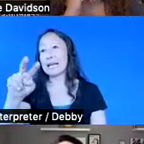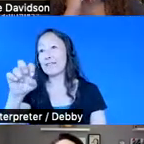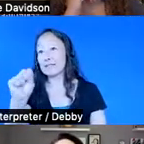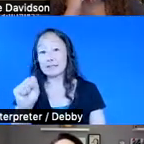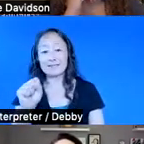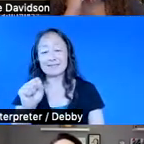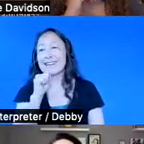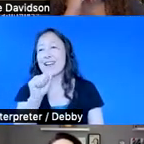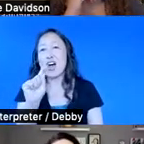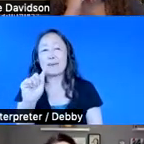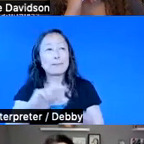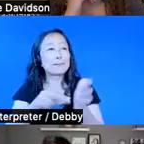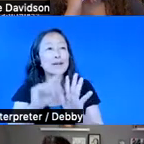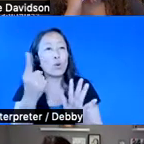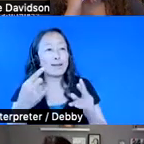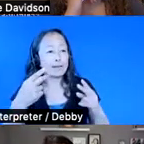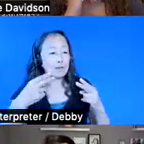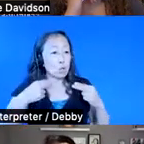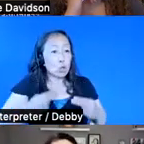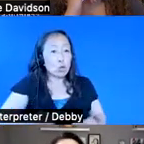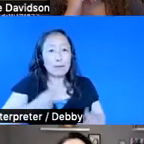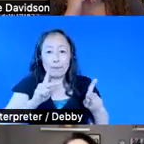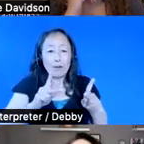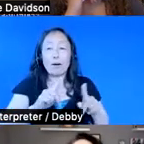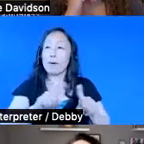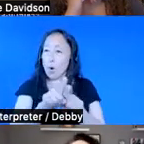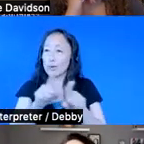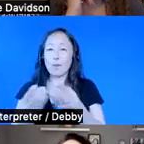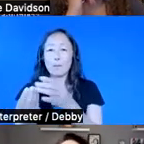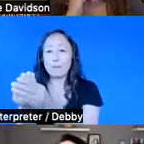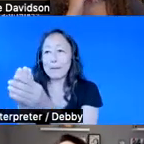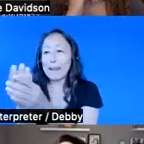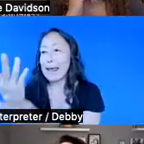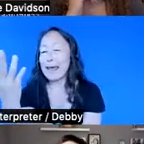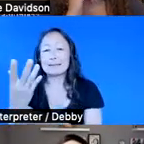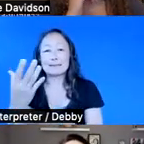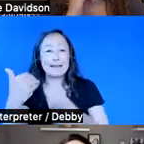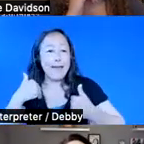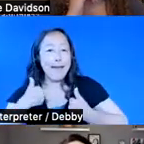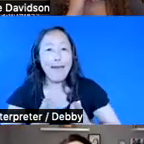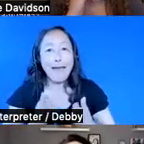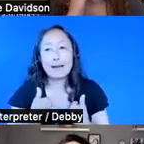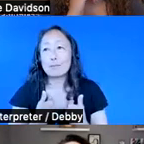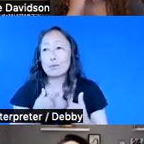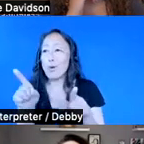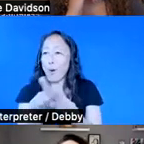at relatives in regards to plants and to our animal relatives and to all